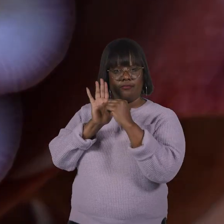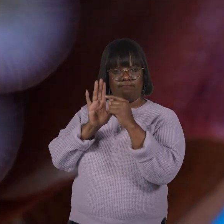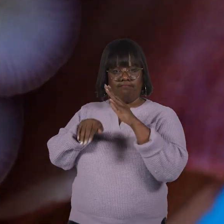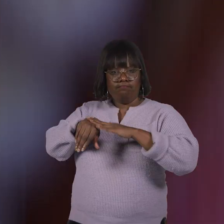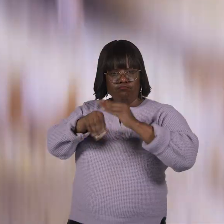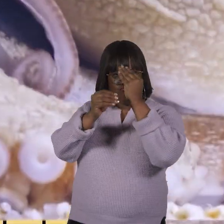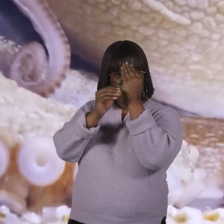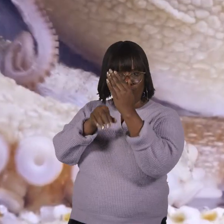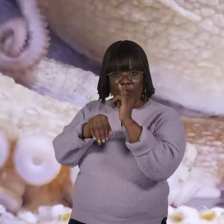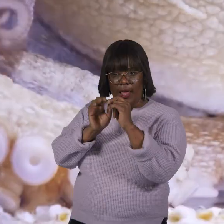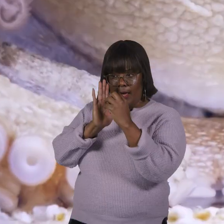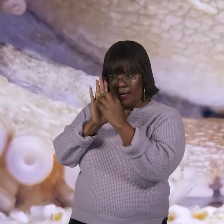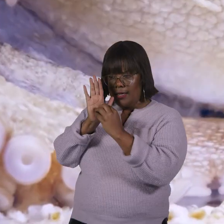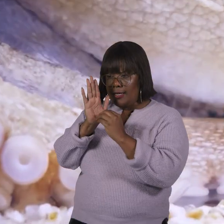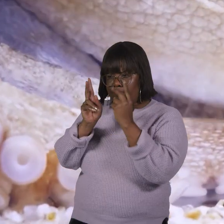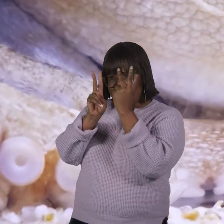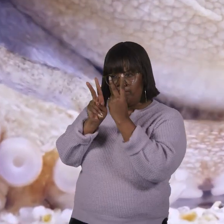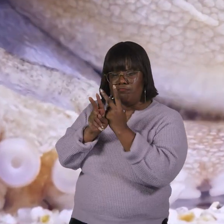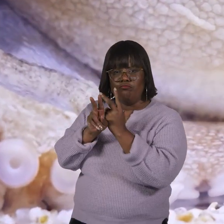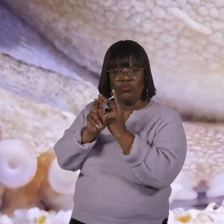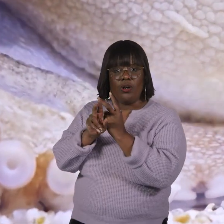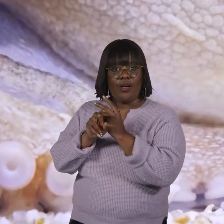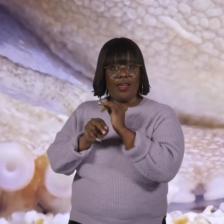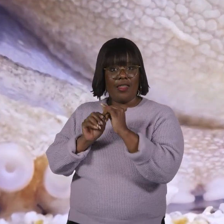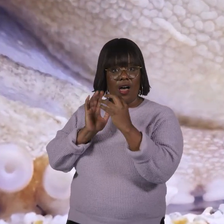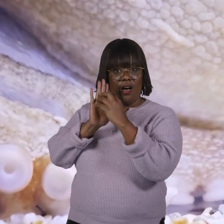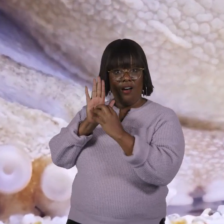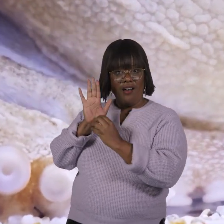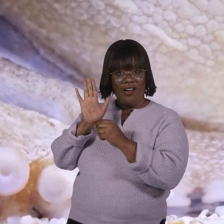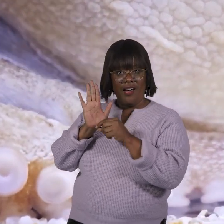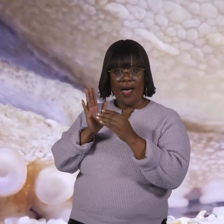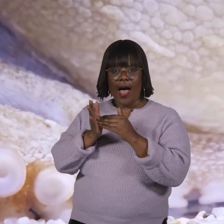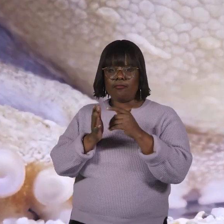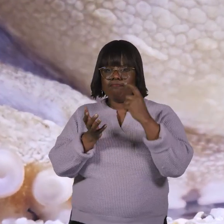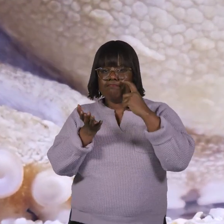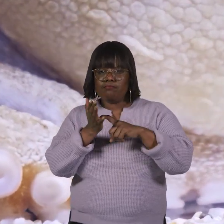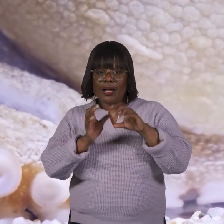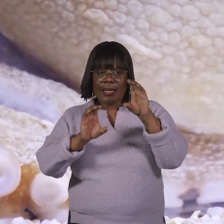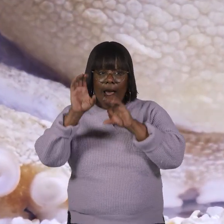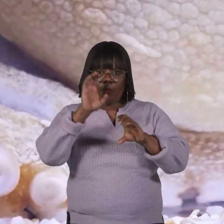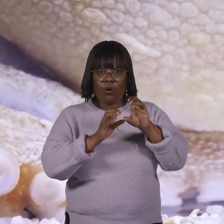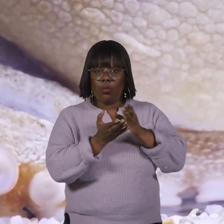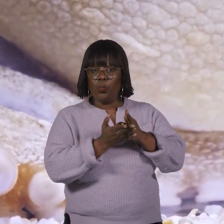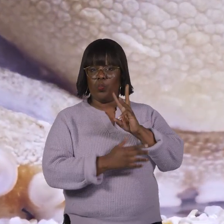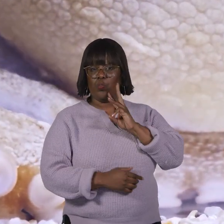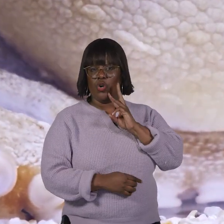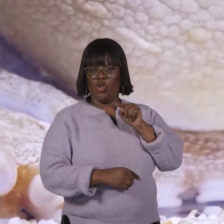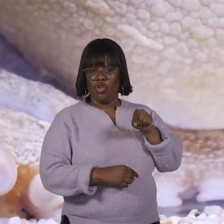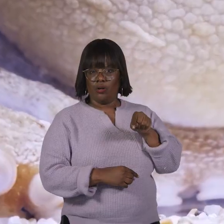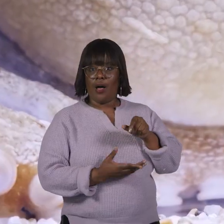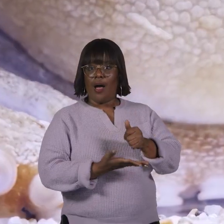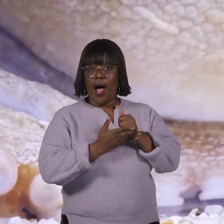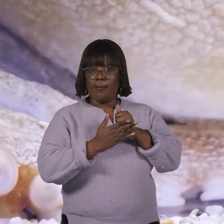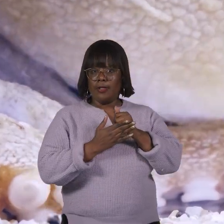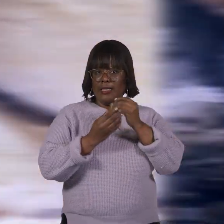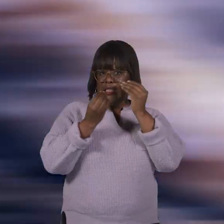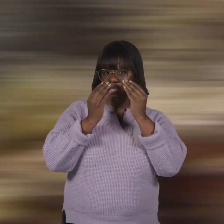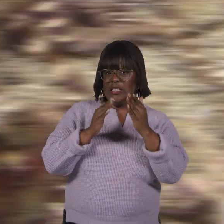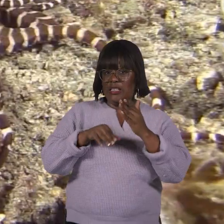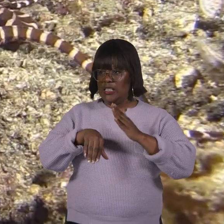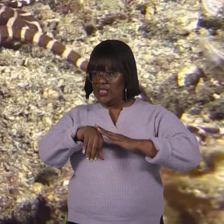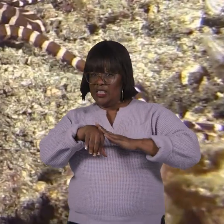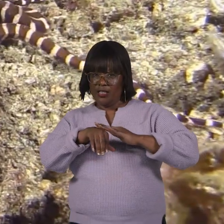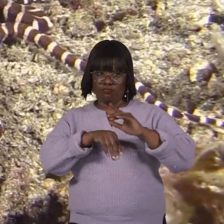detectives. Chemoreceptors in the suction cups can detect chemicals in the water, helping the octopus locate potential prey.